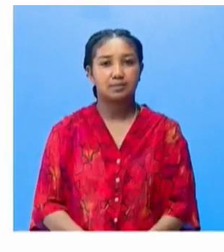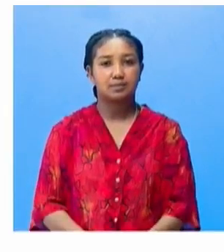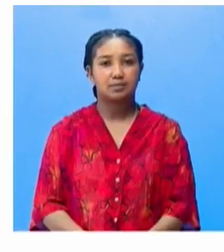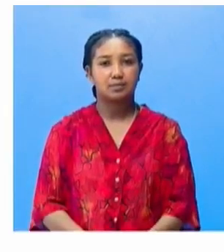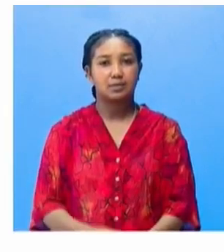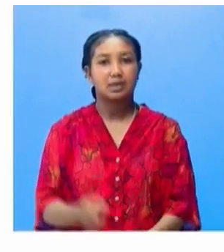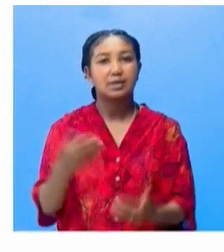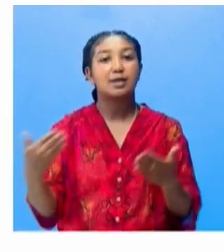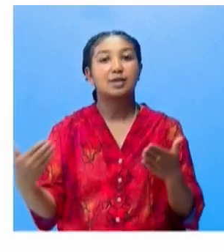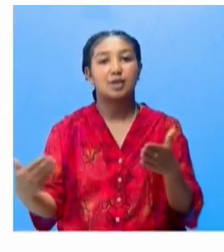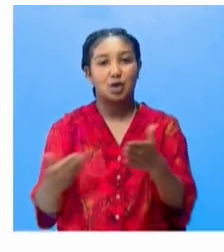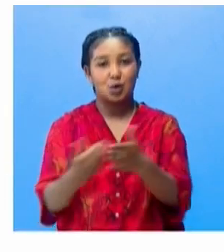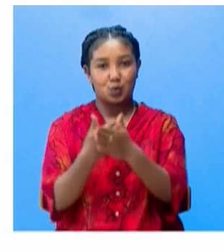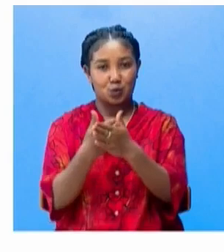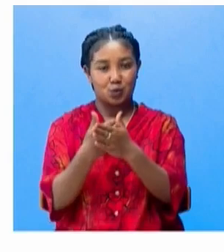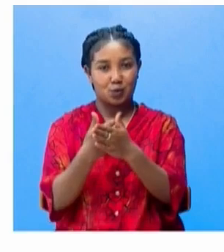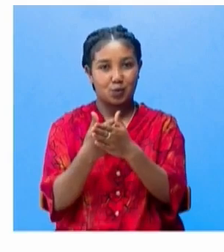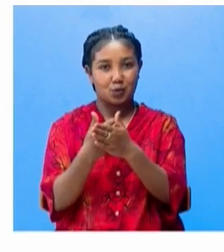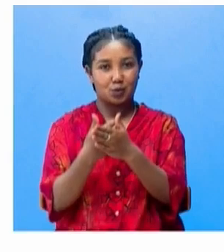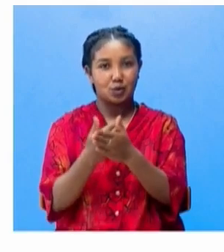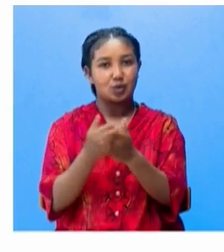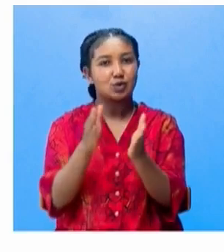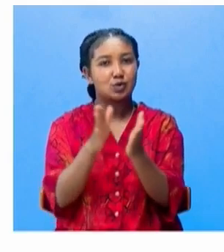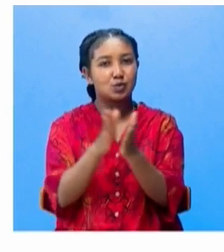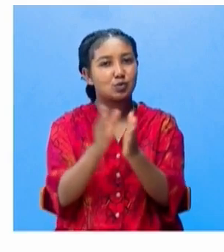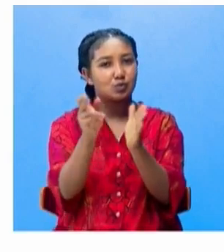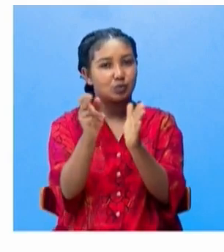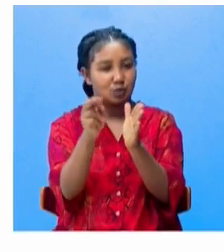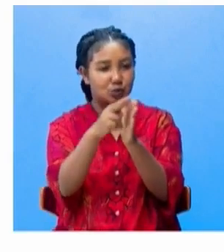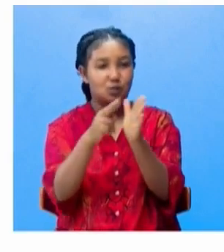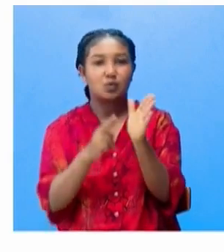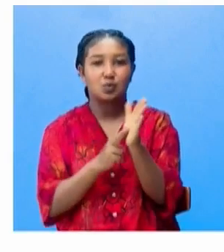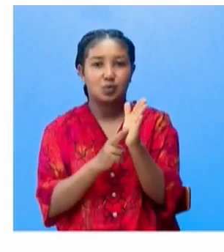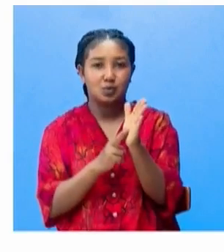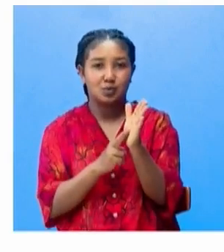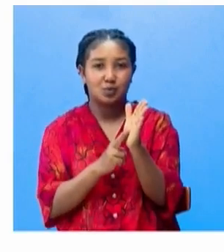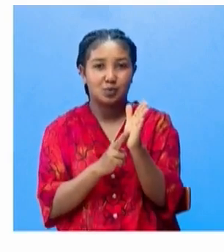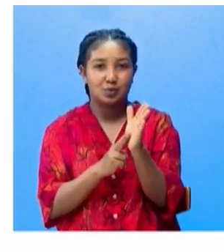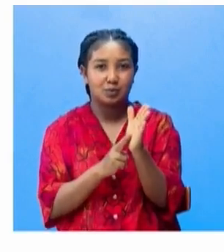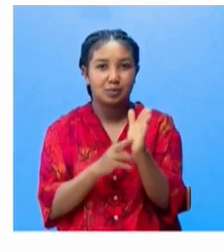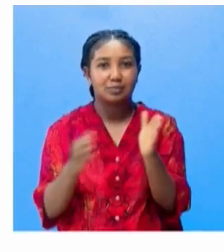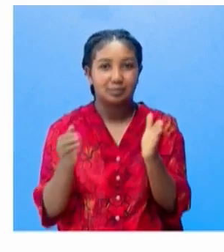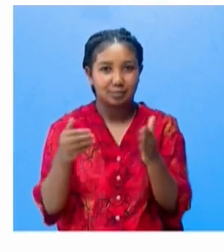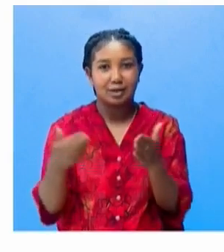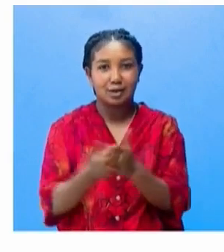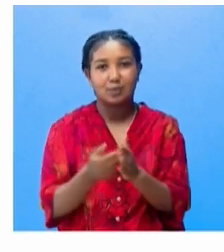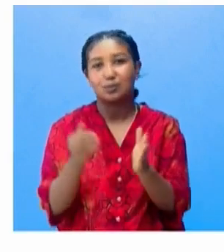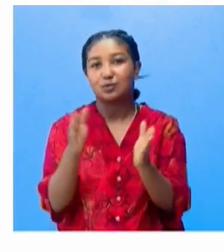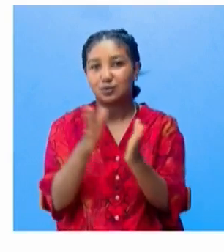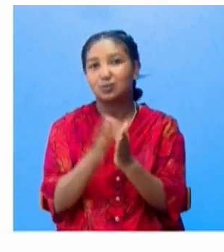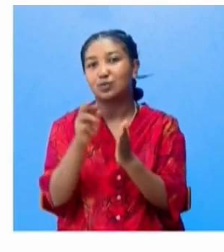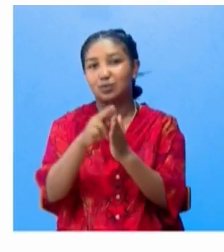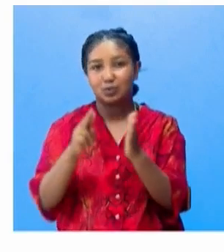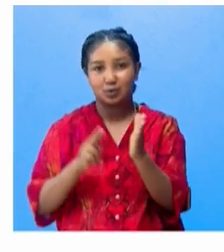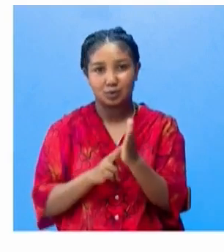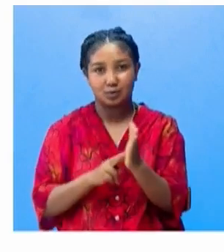the new school rule? The new school rule.